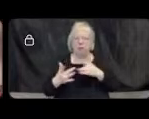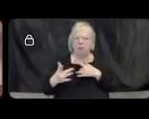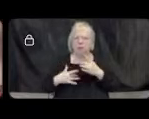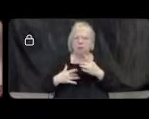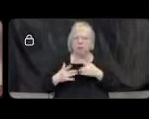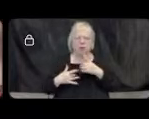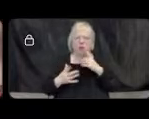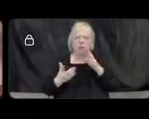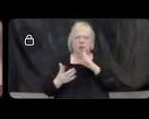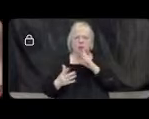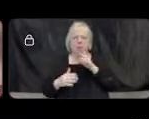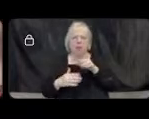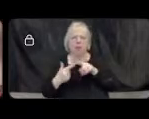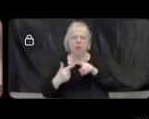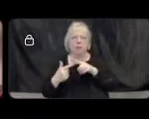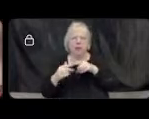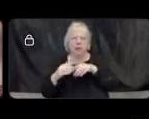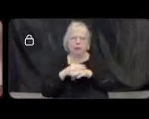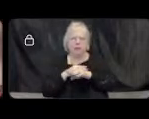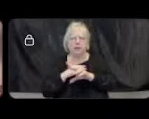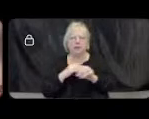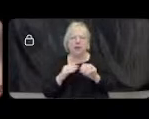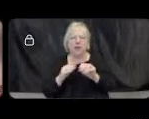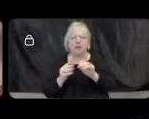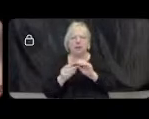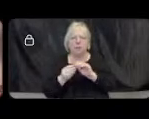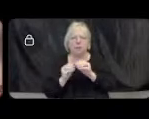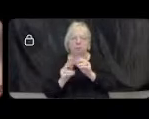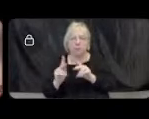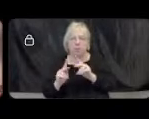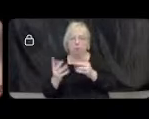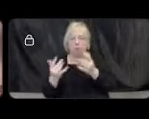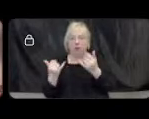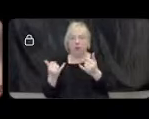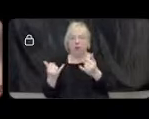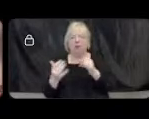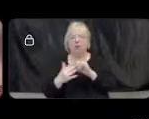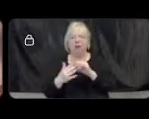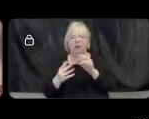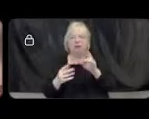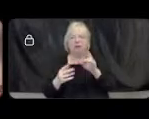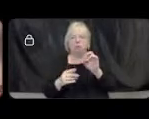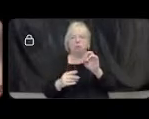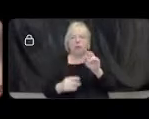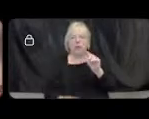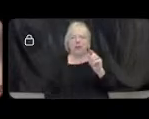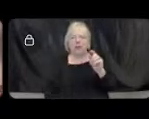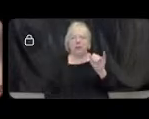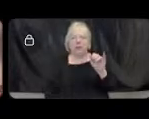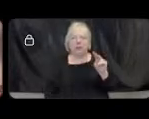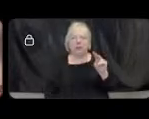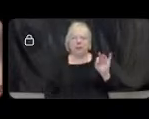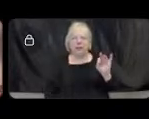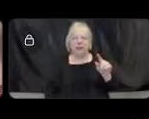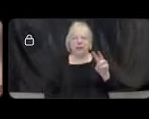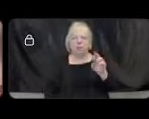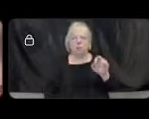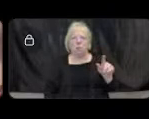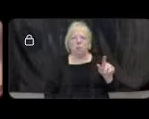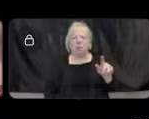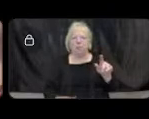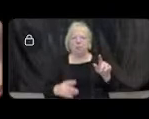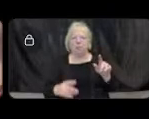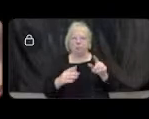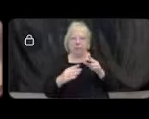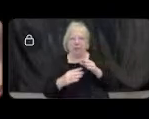about access and the intensity, is currently right now, that's a retaining wall that comes and ends right there